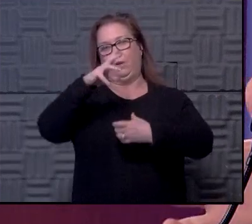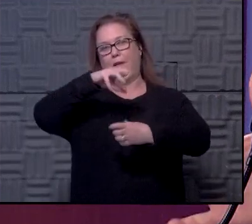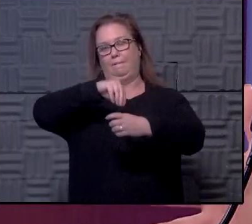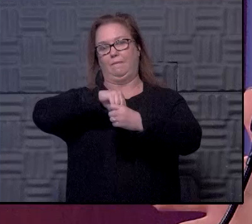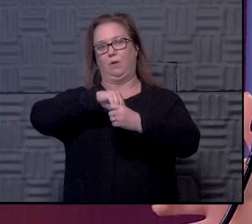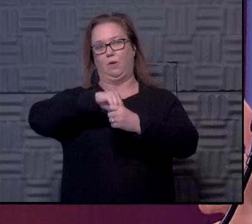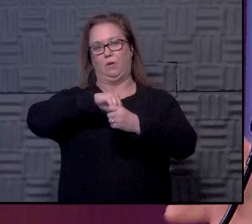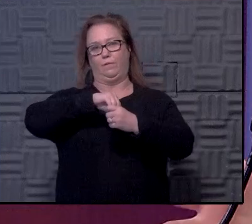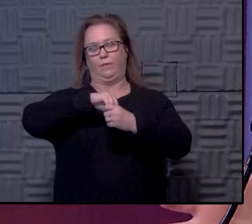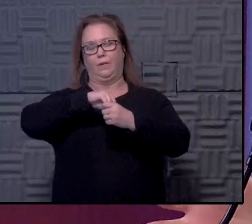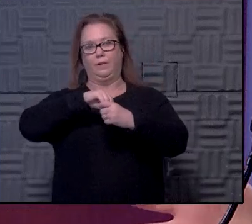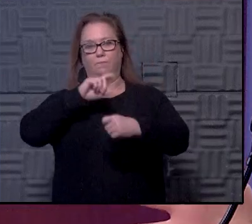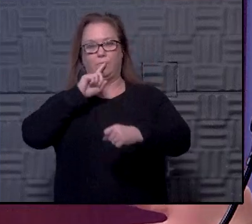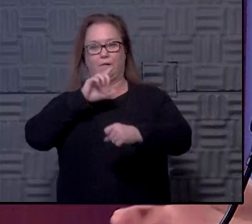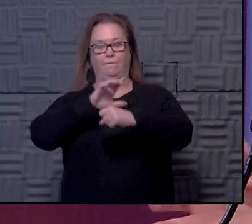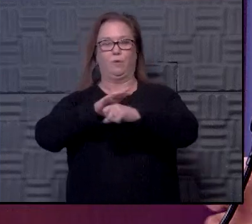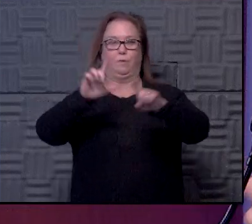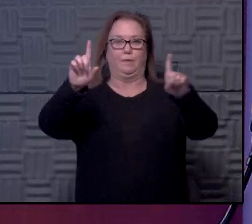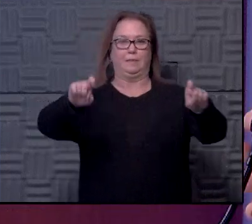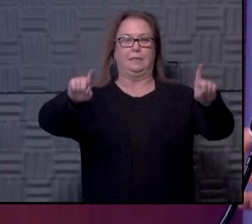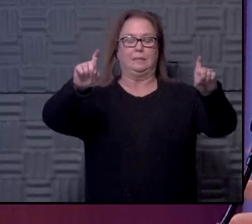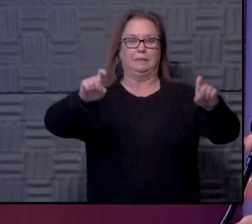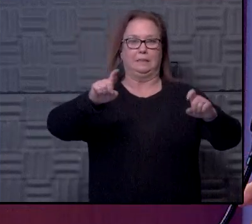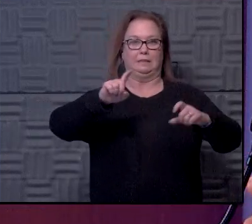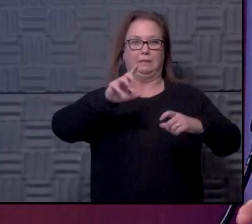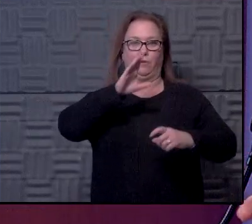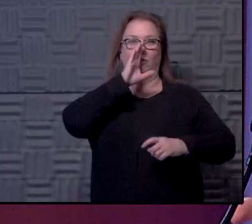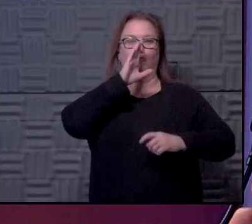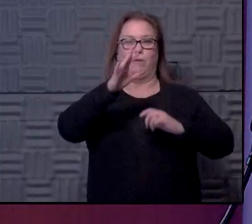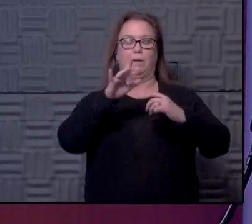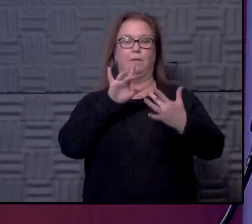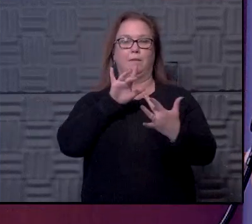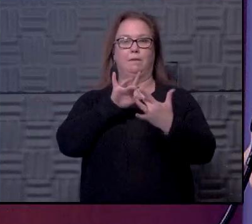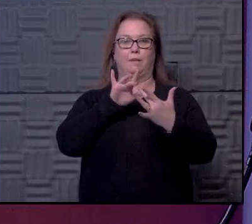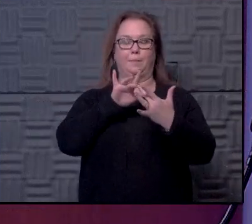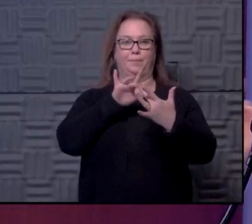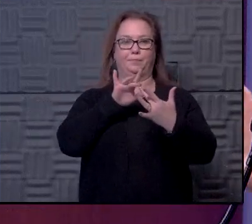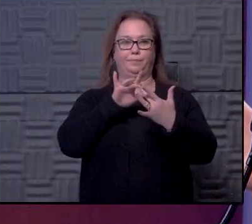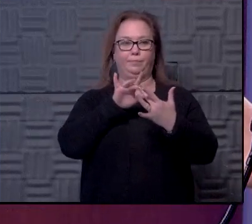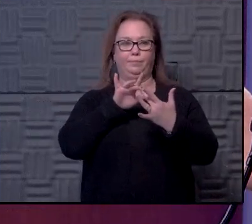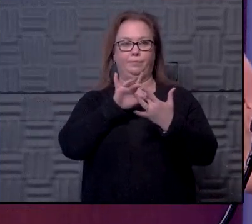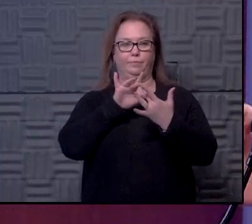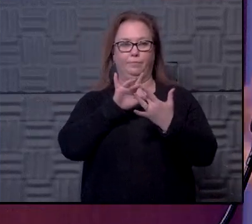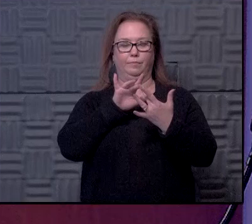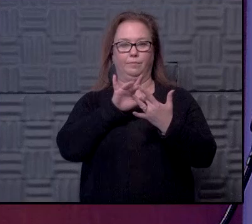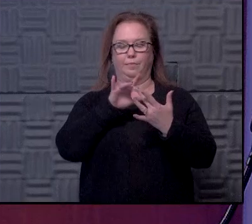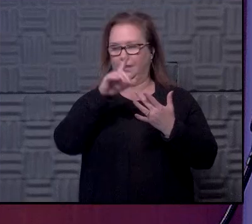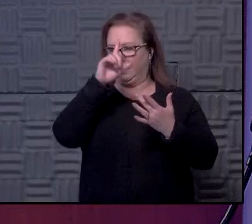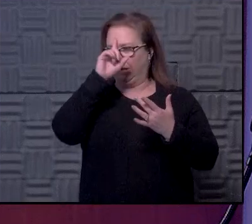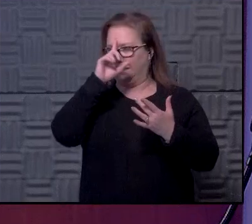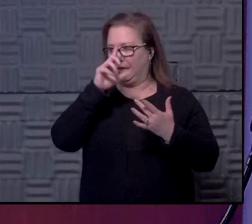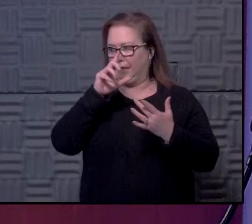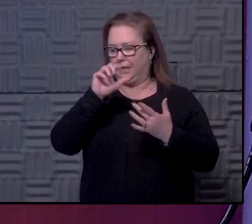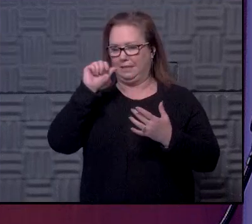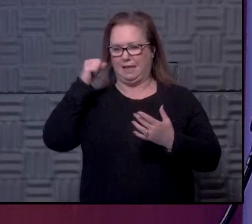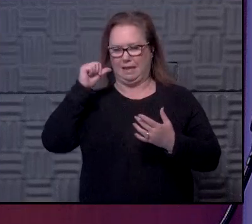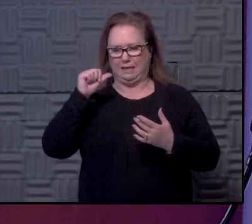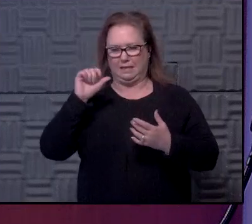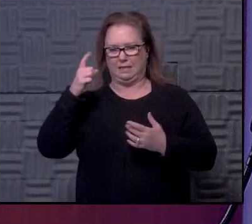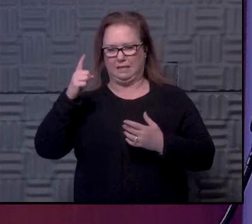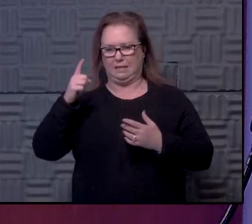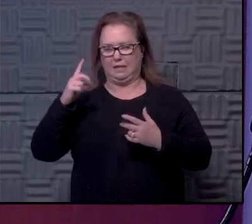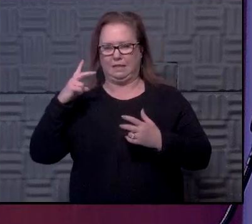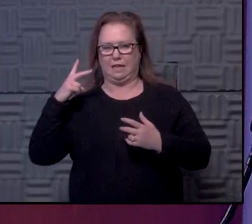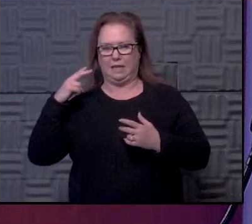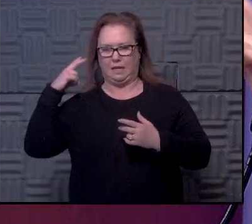here, once we have the confirmatory test, if you were in that direct contact, I think I'm missing here, the aunt, I think, is the one who